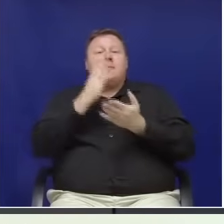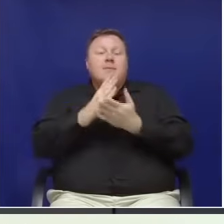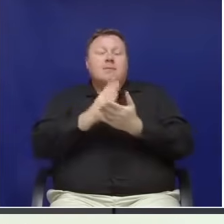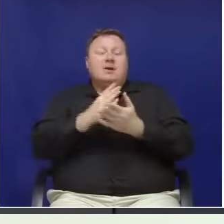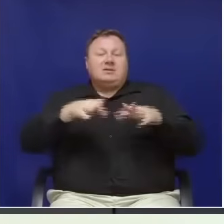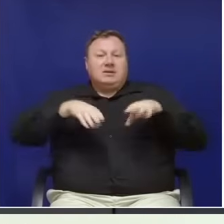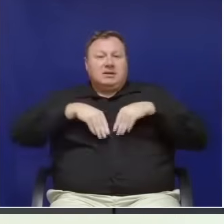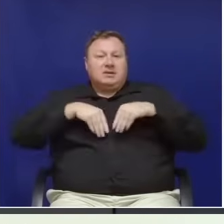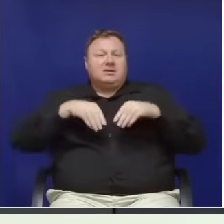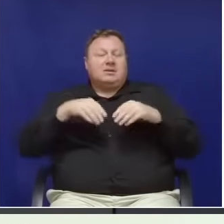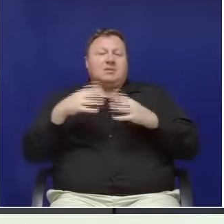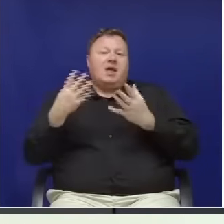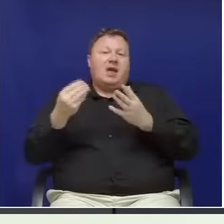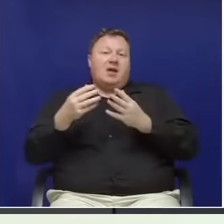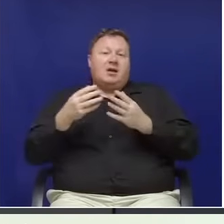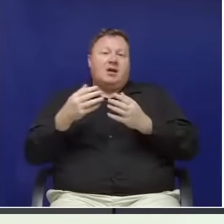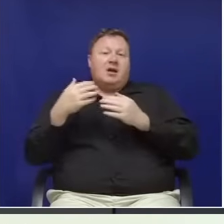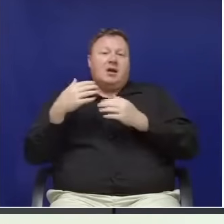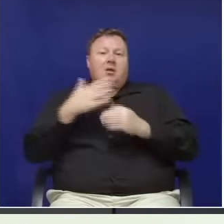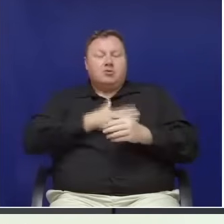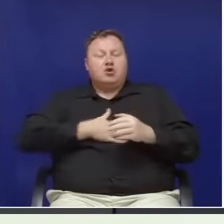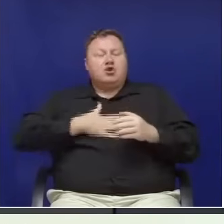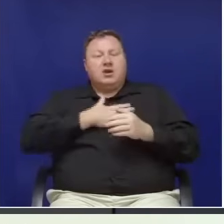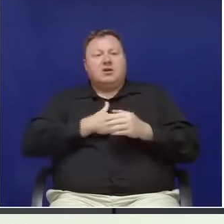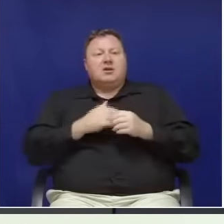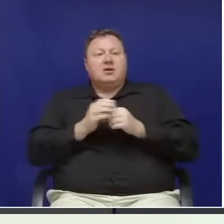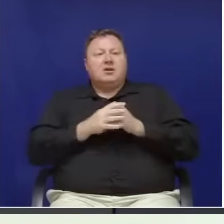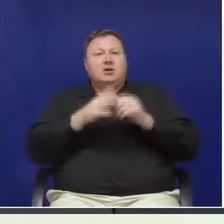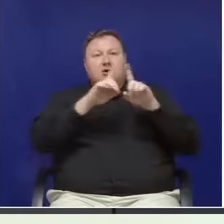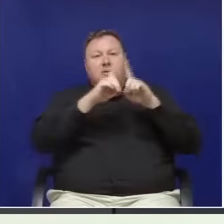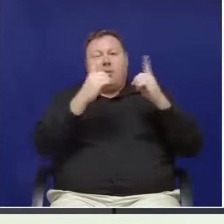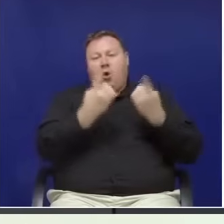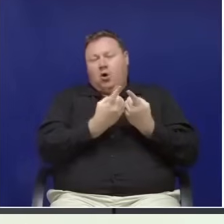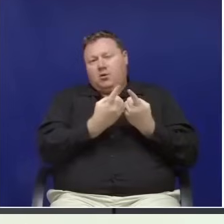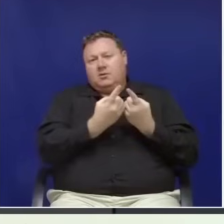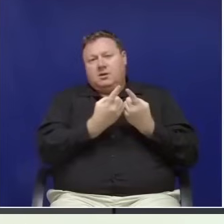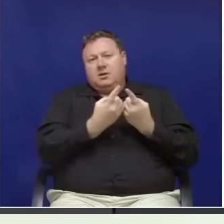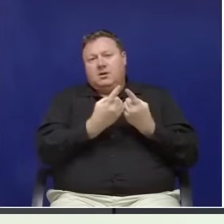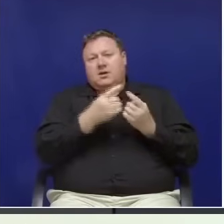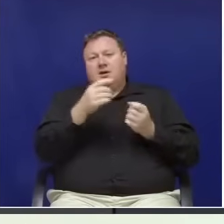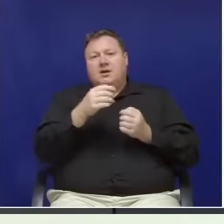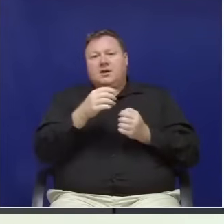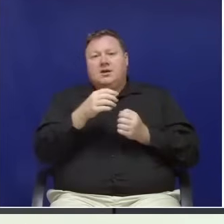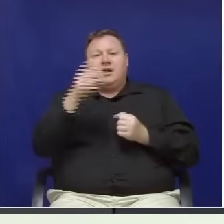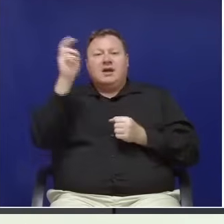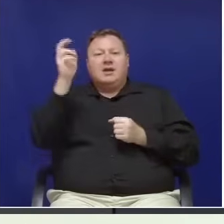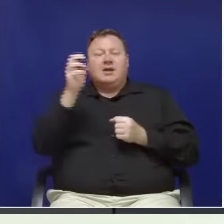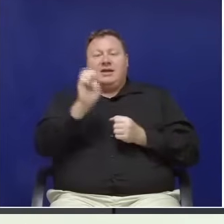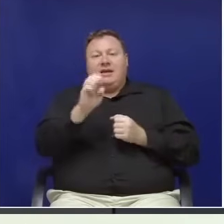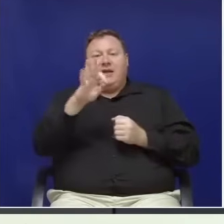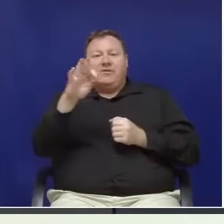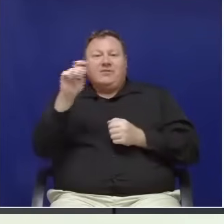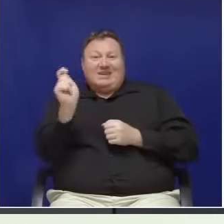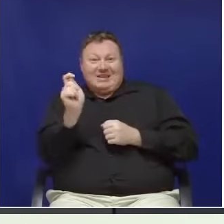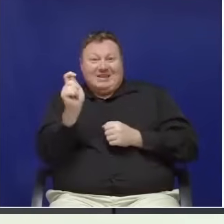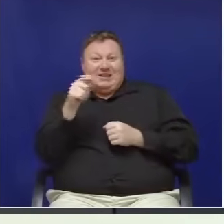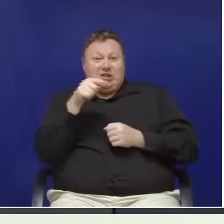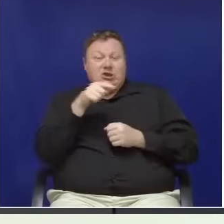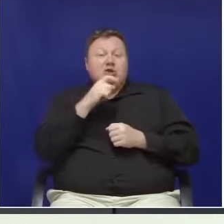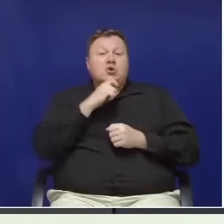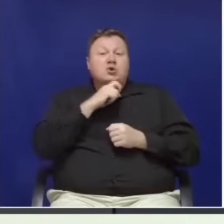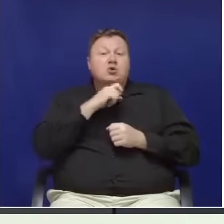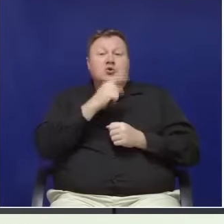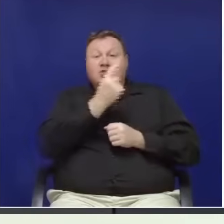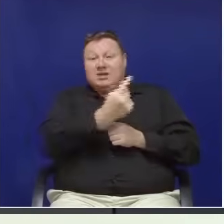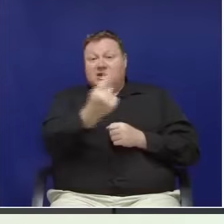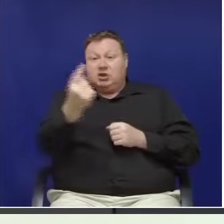Can the Minister therefore clarify whether the department utilized direct electronic funds transfer to individual learners'